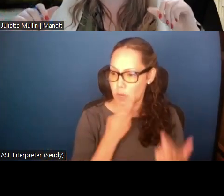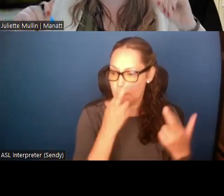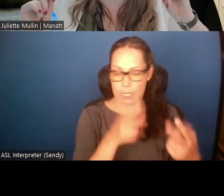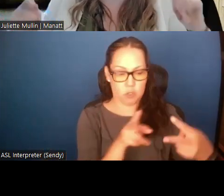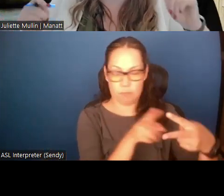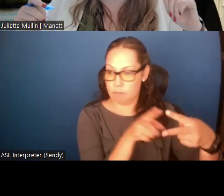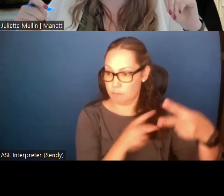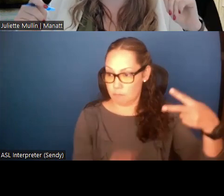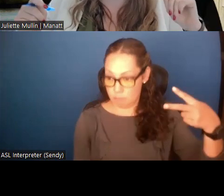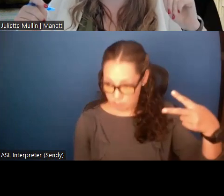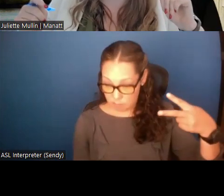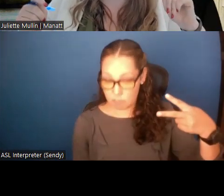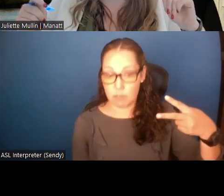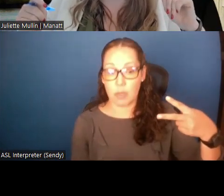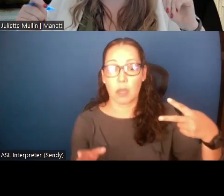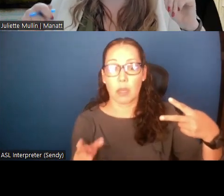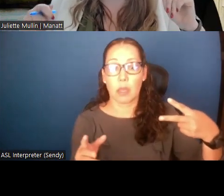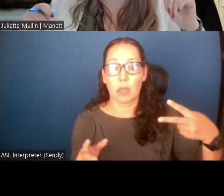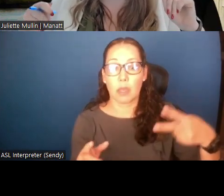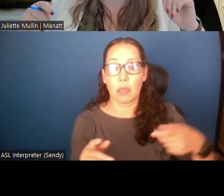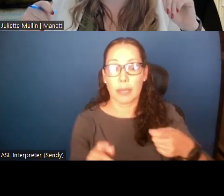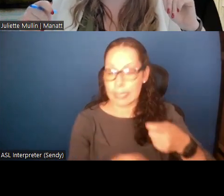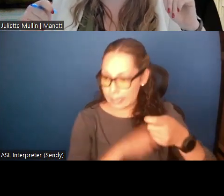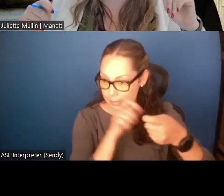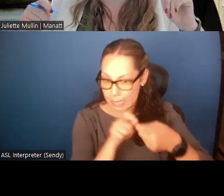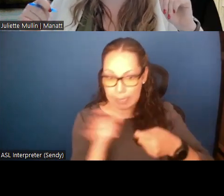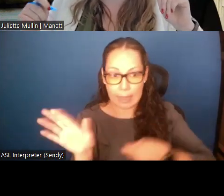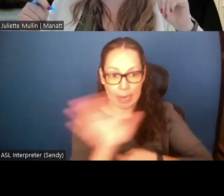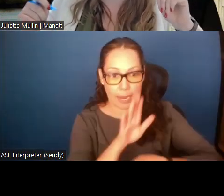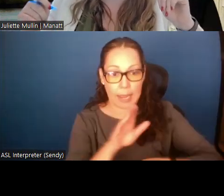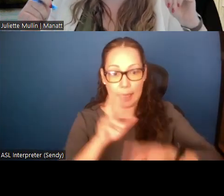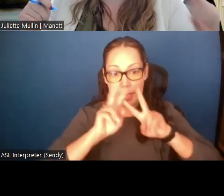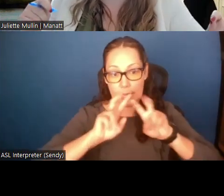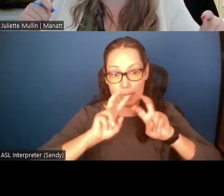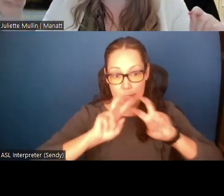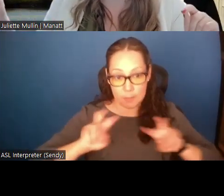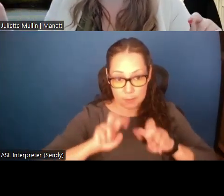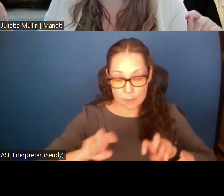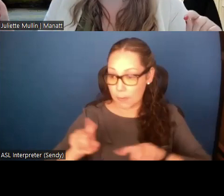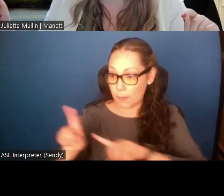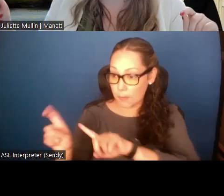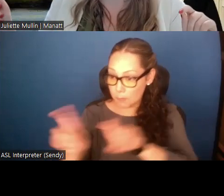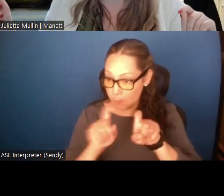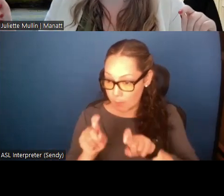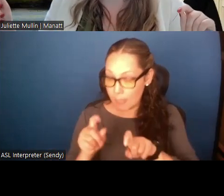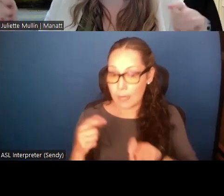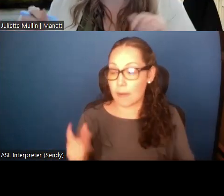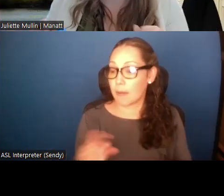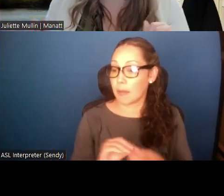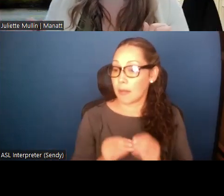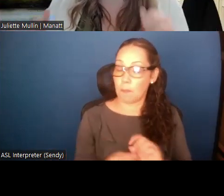And so exactly like in the survey that you all did, we're asking you to say between a 1 and 5, how you're